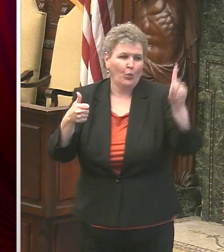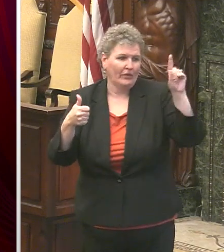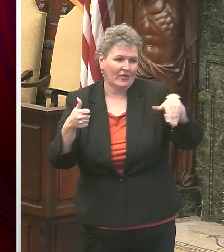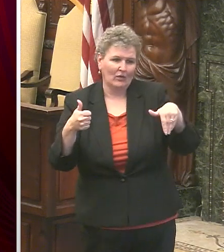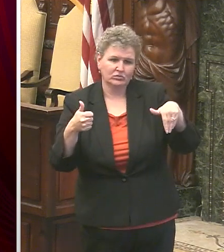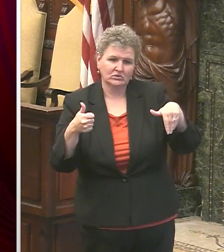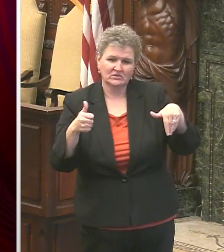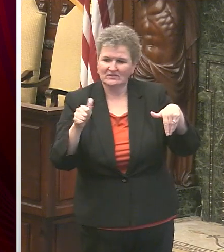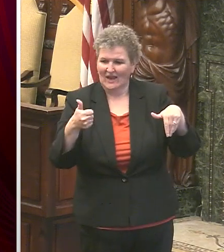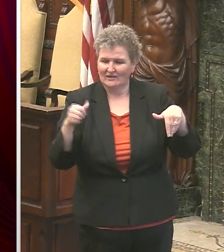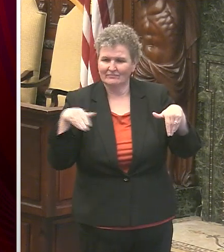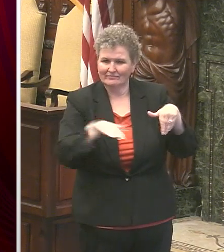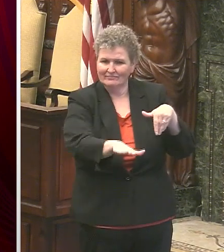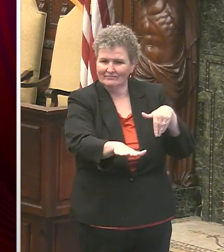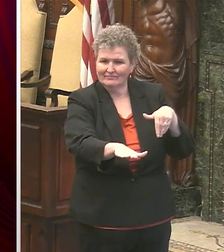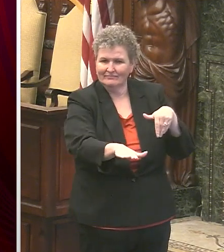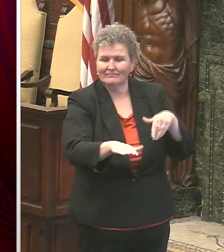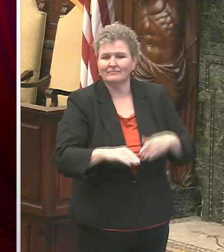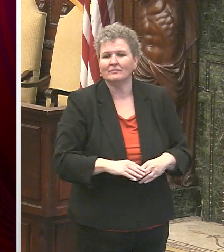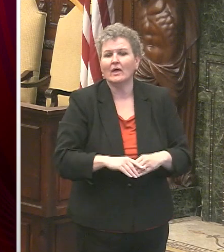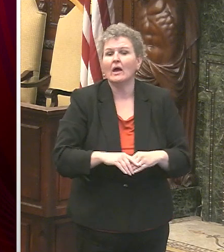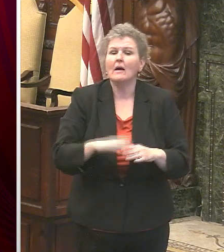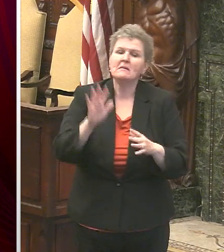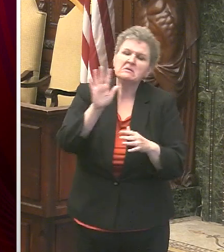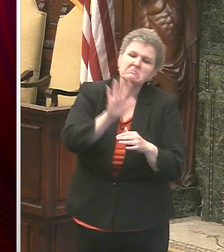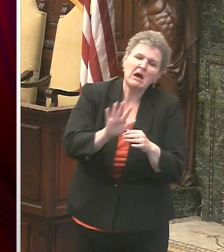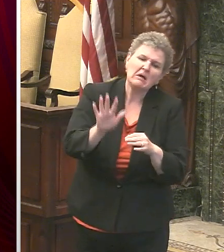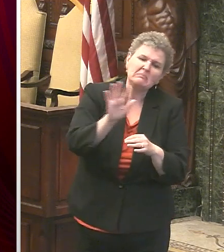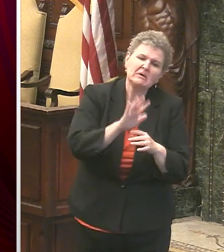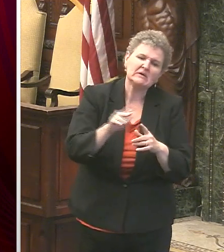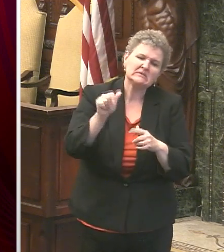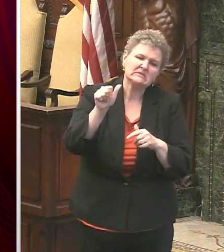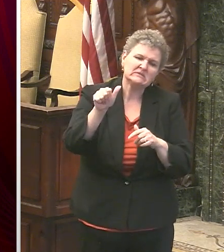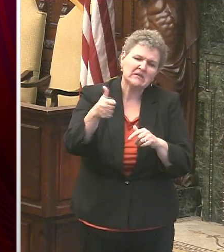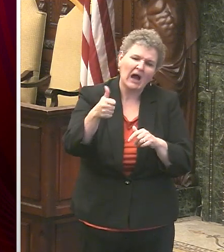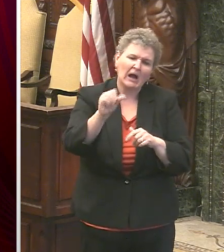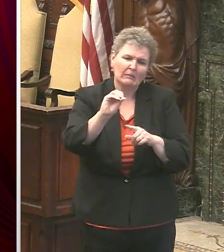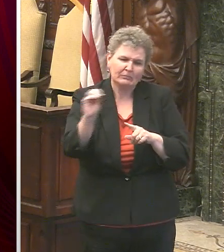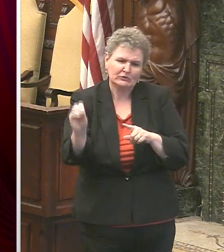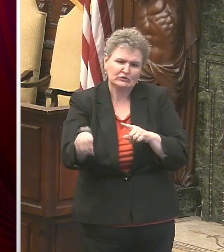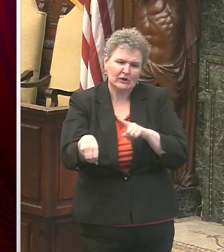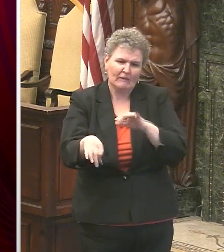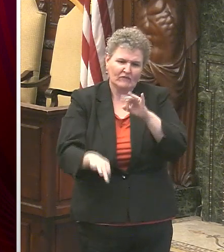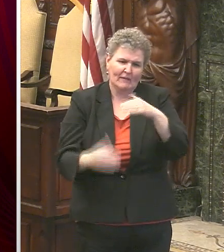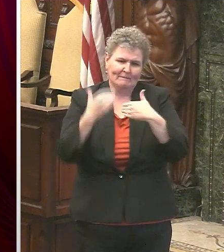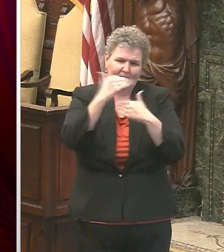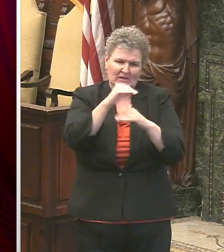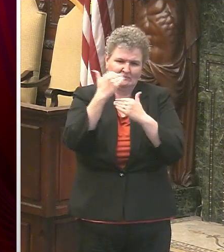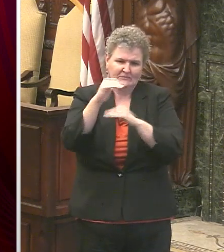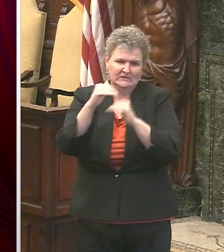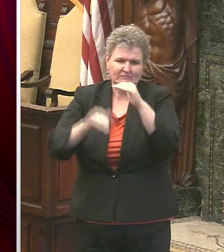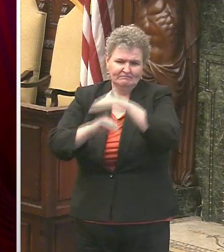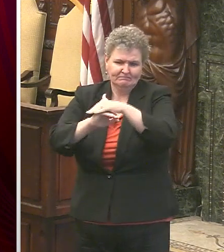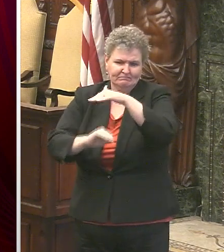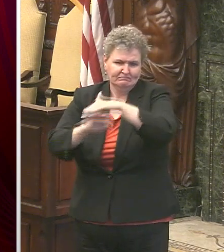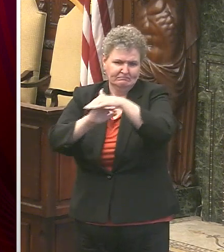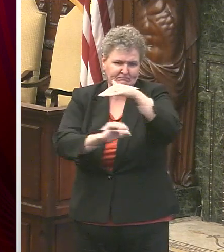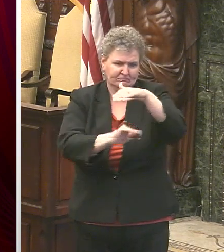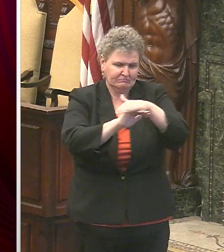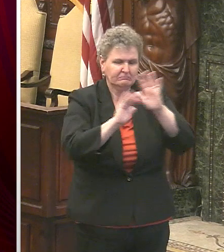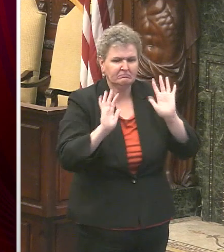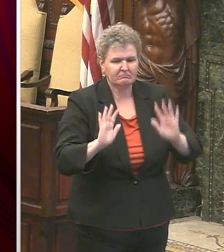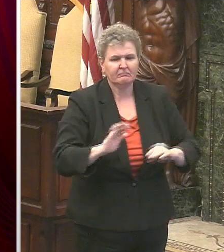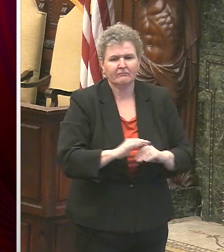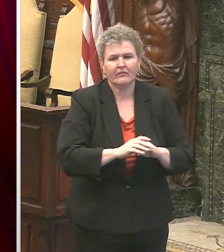10 persons per 1,000 square feet ends up being approximately 10% of the maximum occupancy. All these rules go into effect this